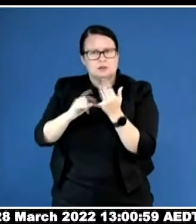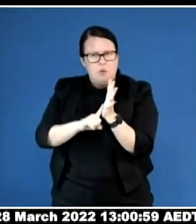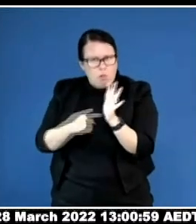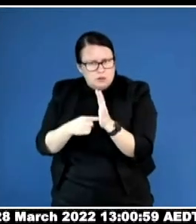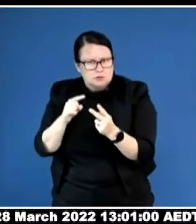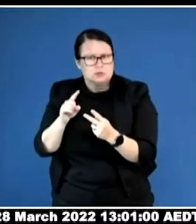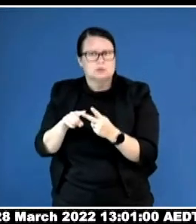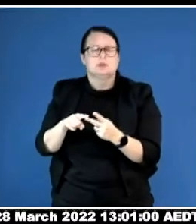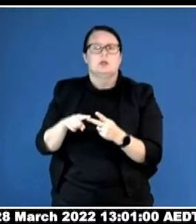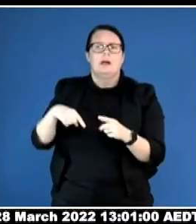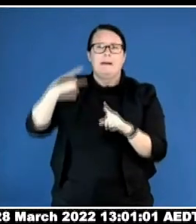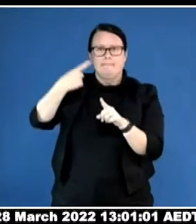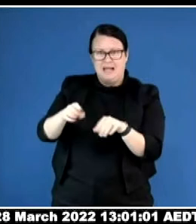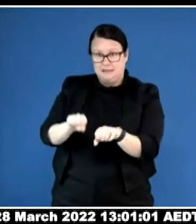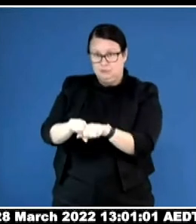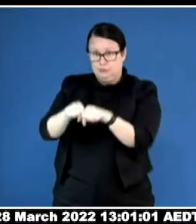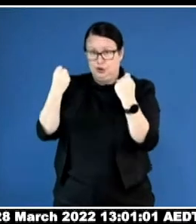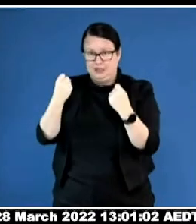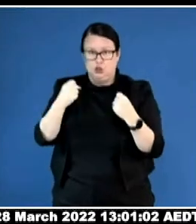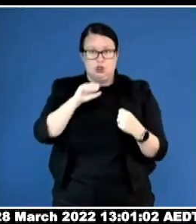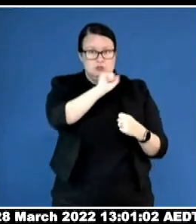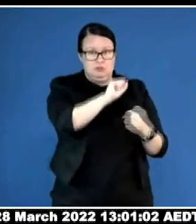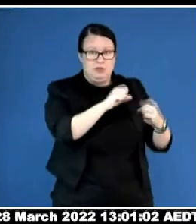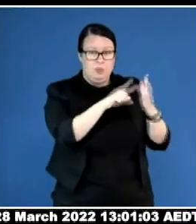the breaches of the family violence intervention order?